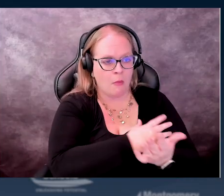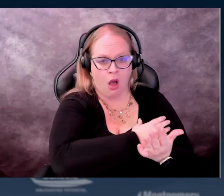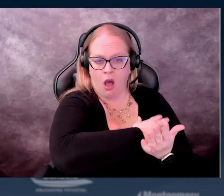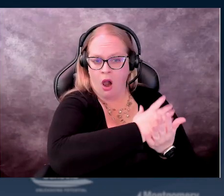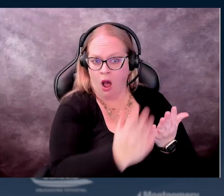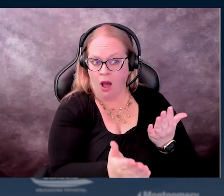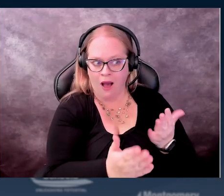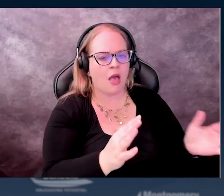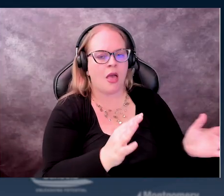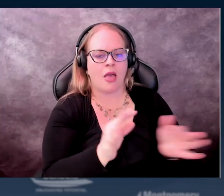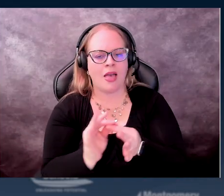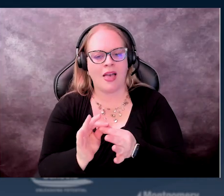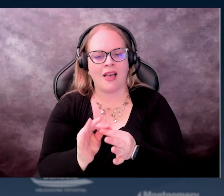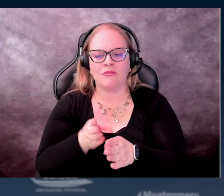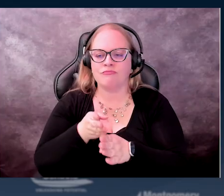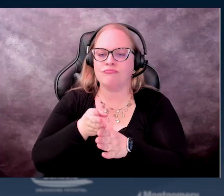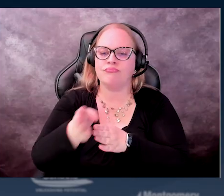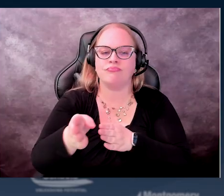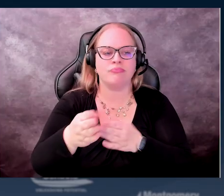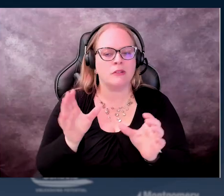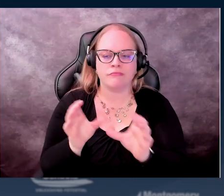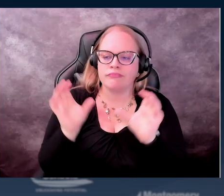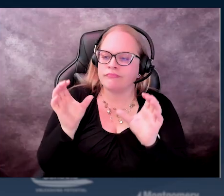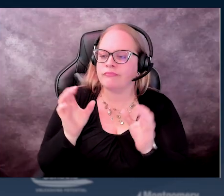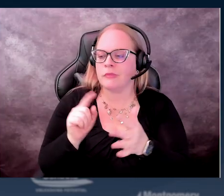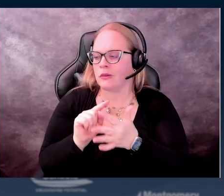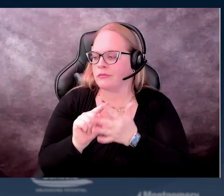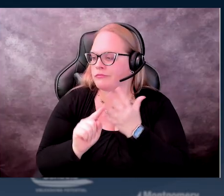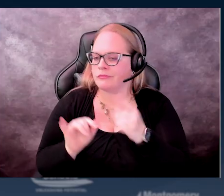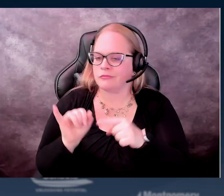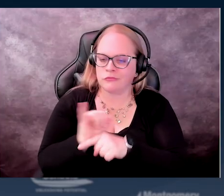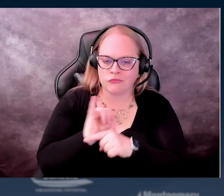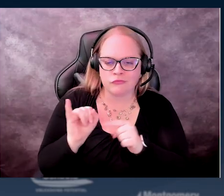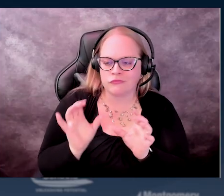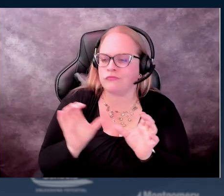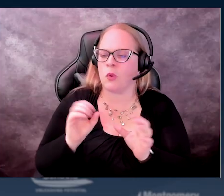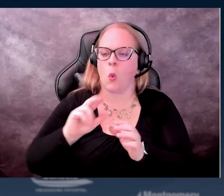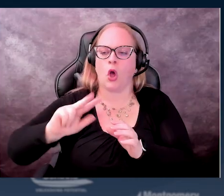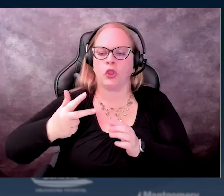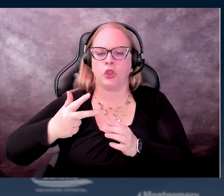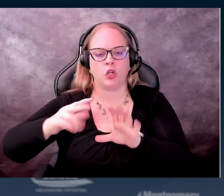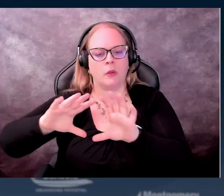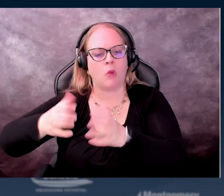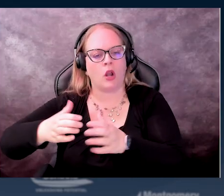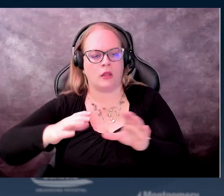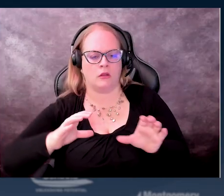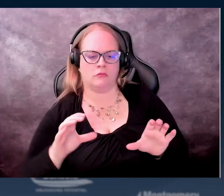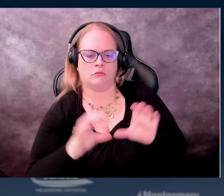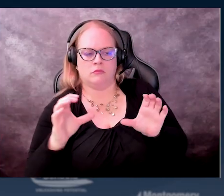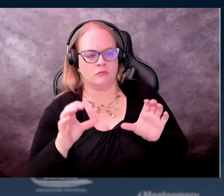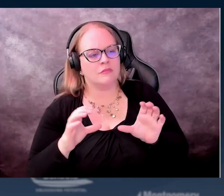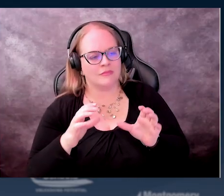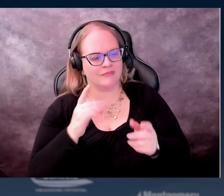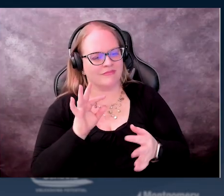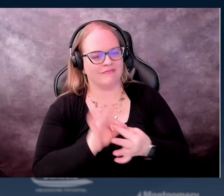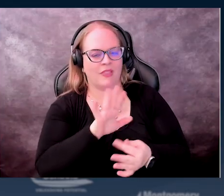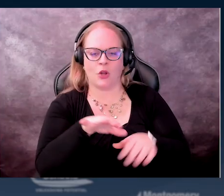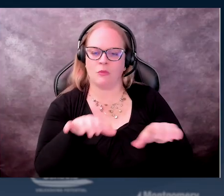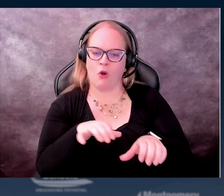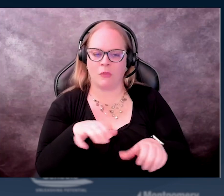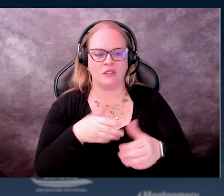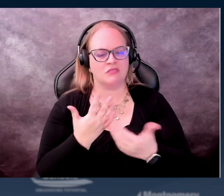industry certification or the third-party verification on performance. Most importantly, our students will